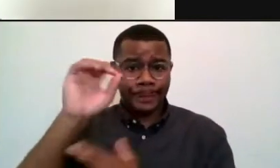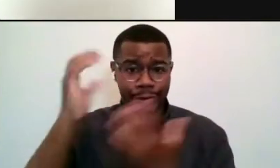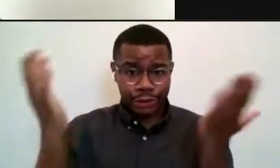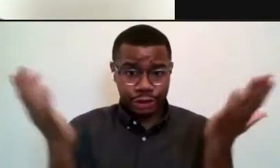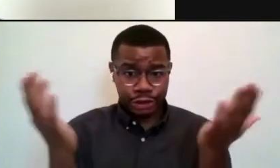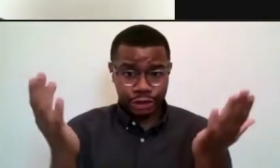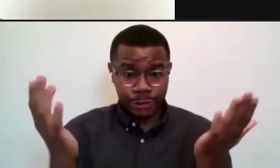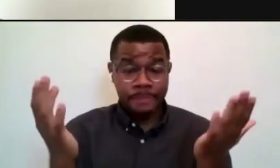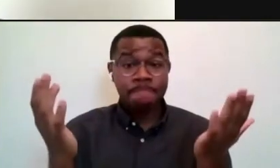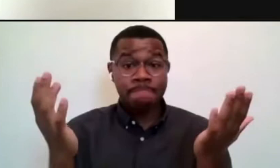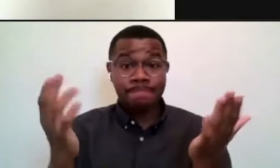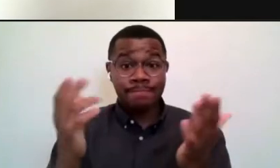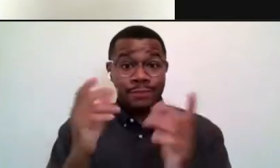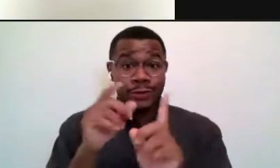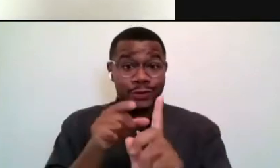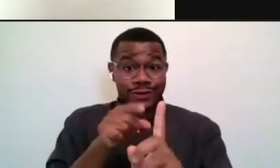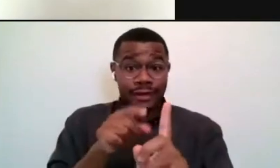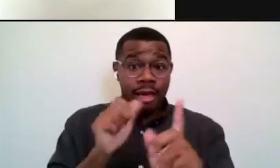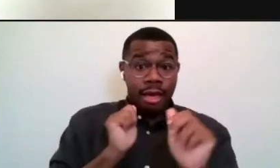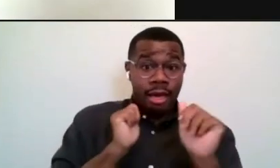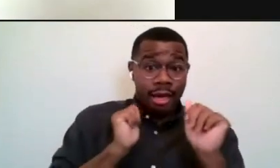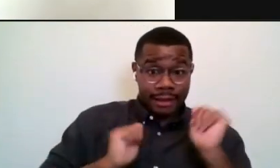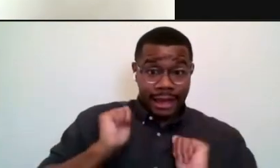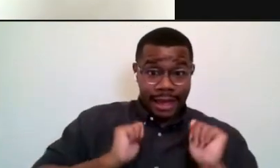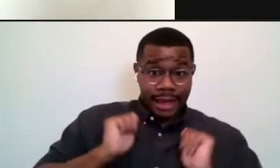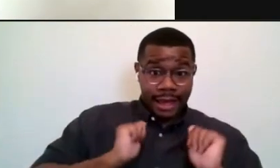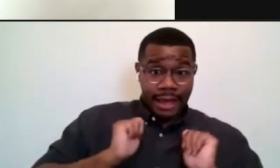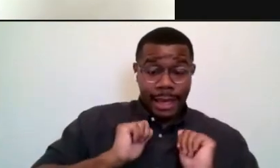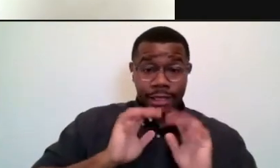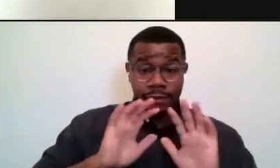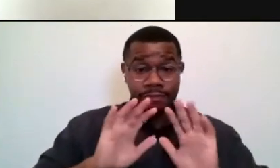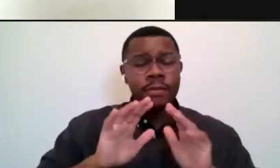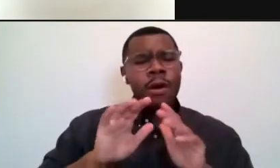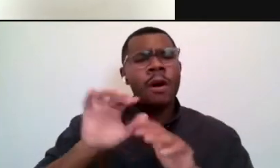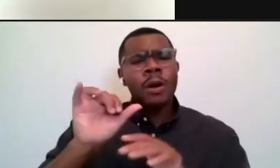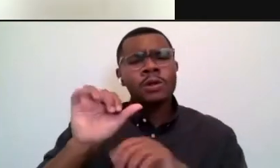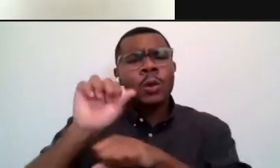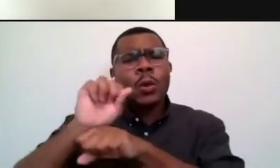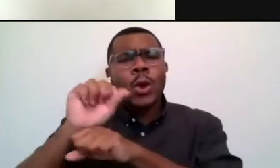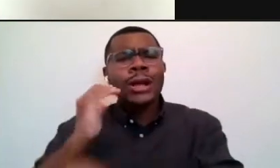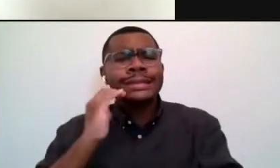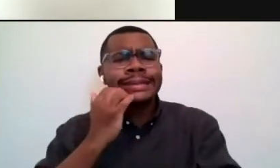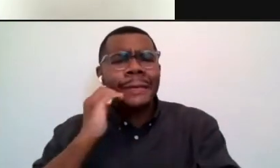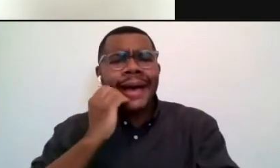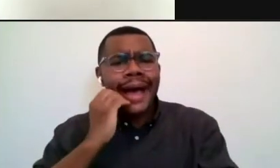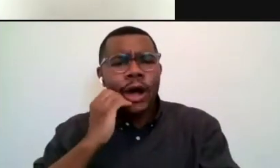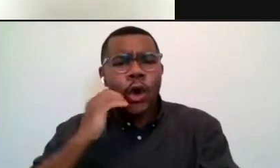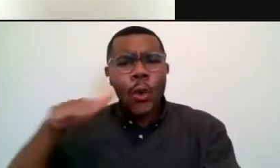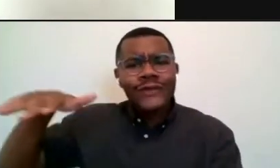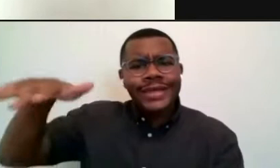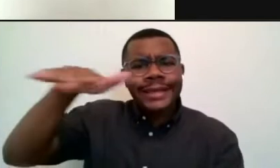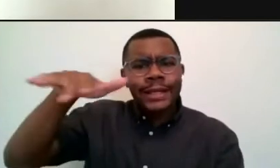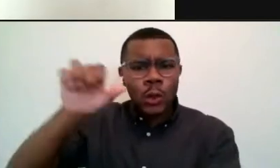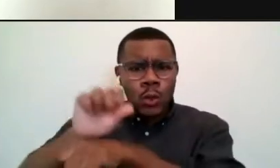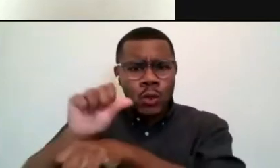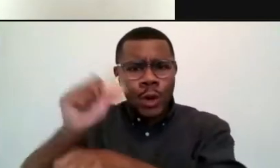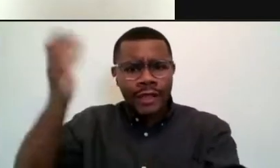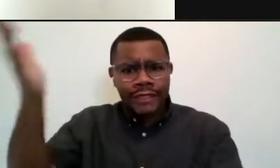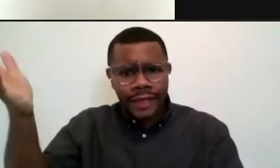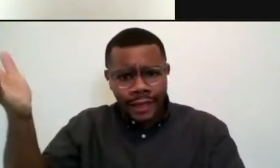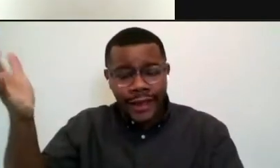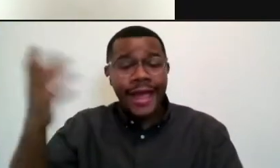and while doing that, she also worked in tobacco fields for a lot of years, and she also played Aunt